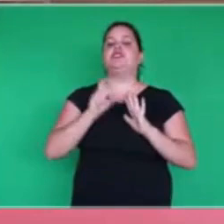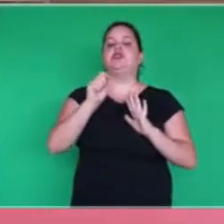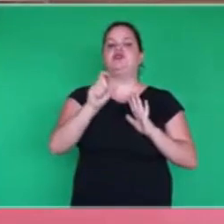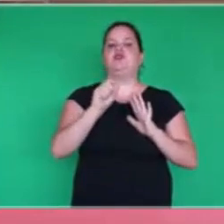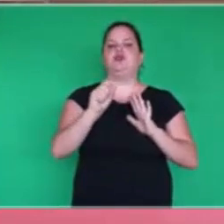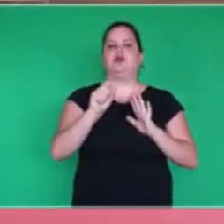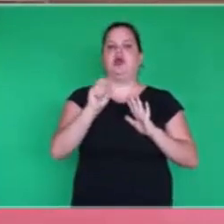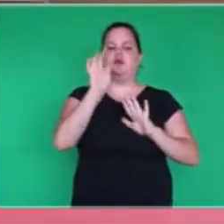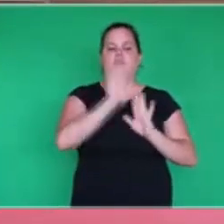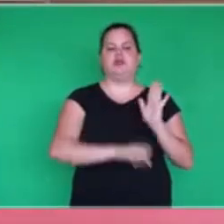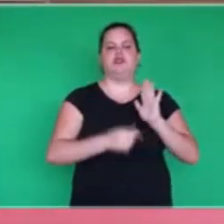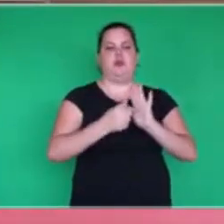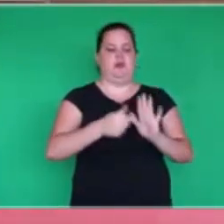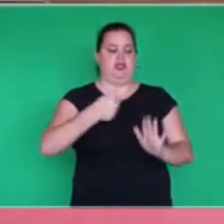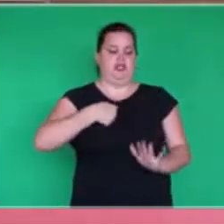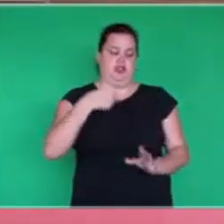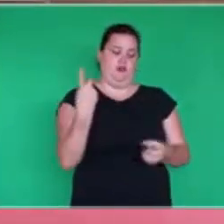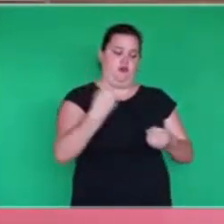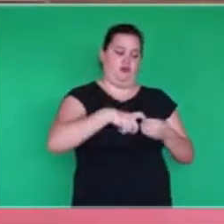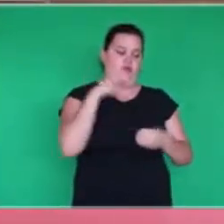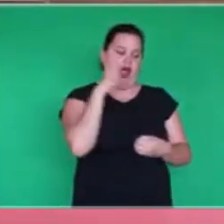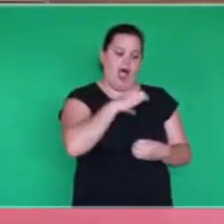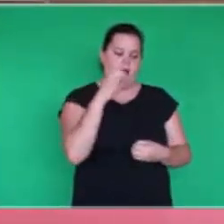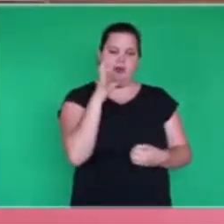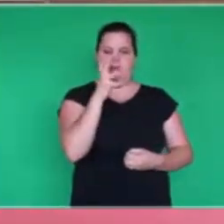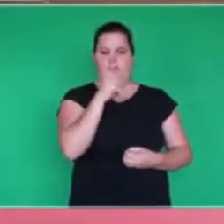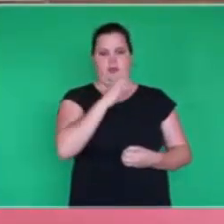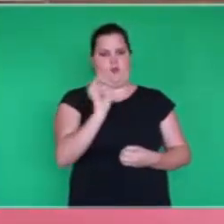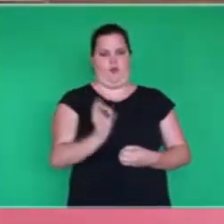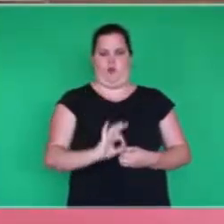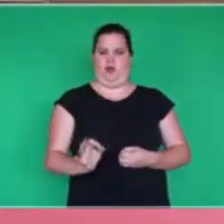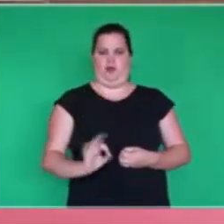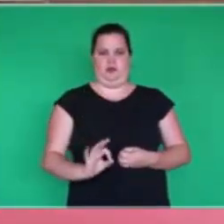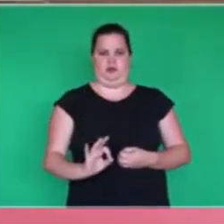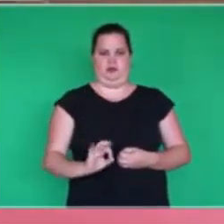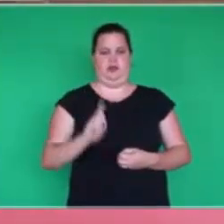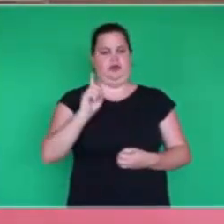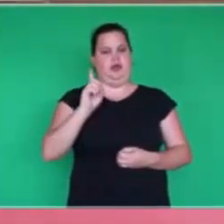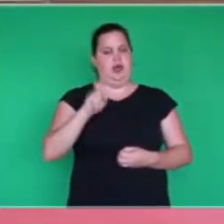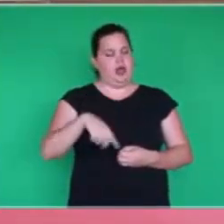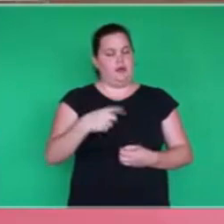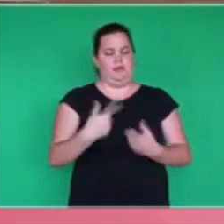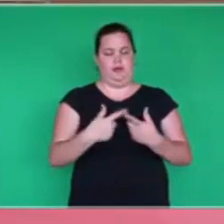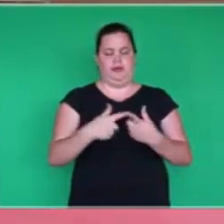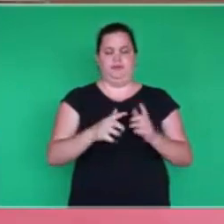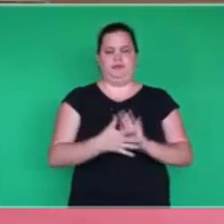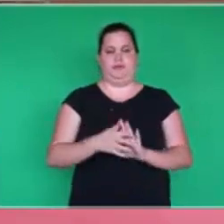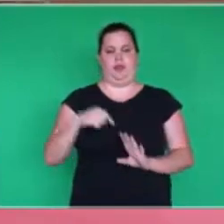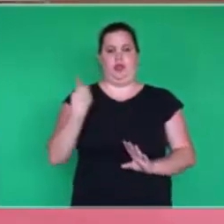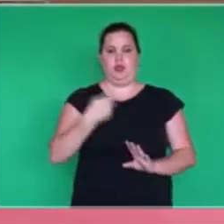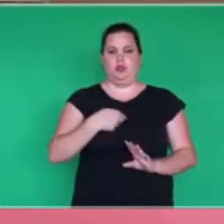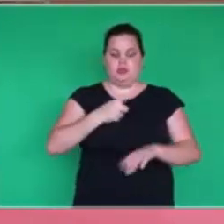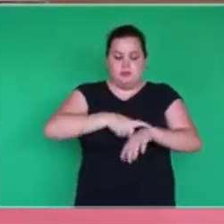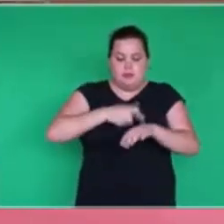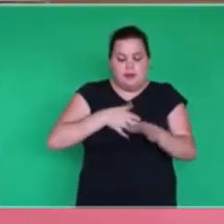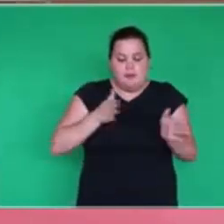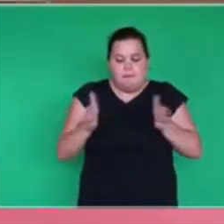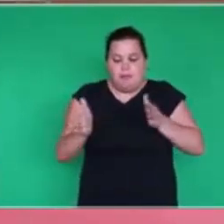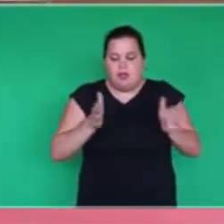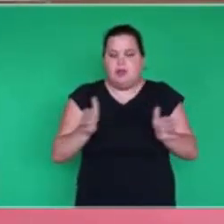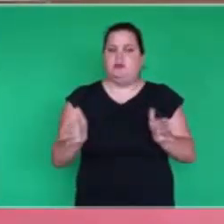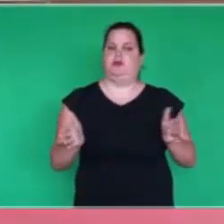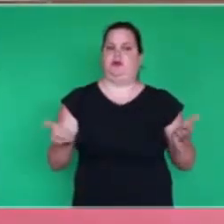time. It is the last letter. Behold, I am at the door and knock. It's a